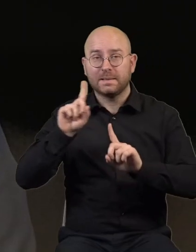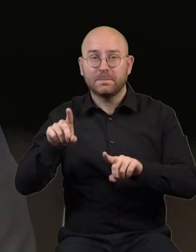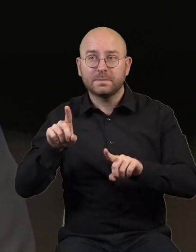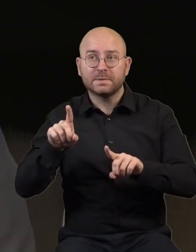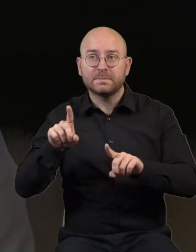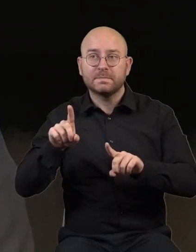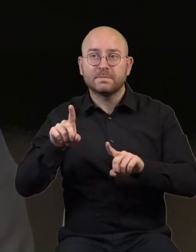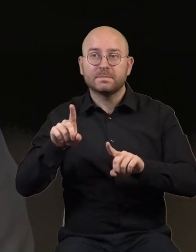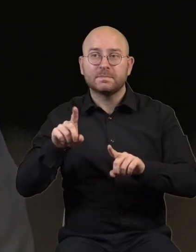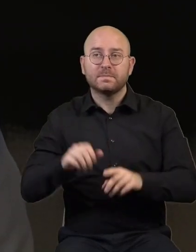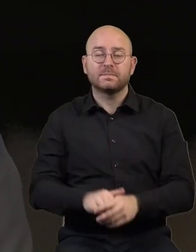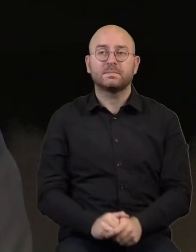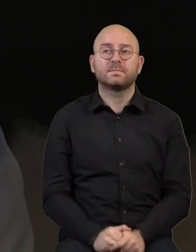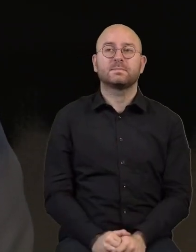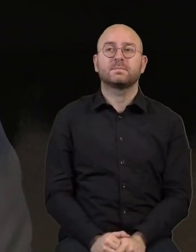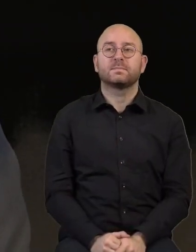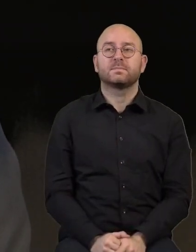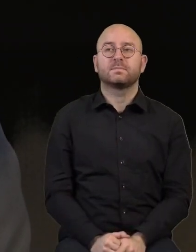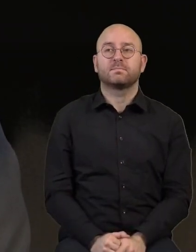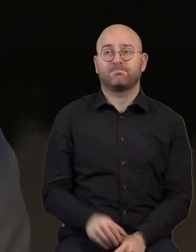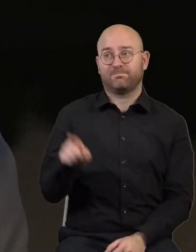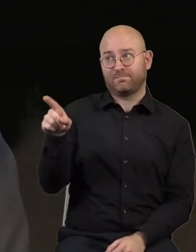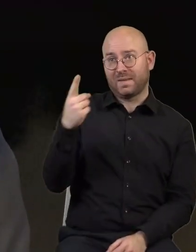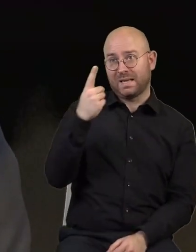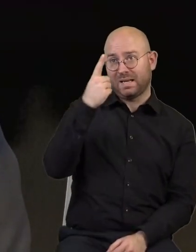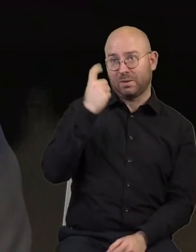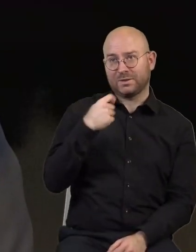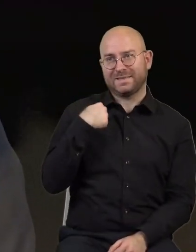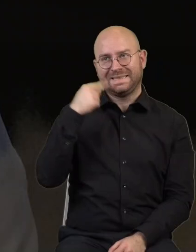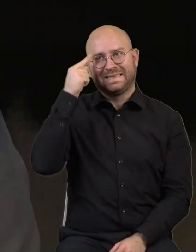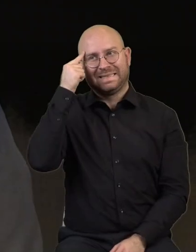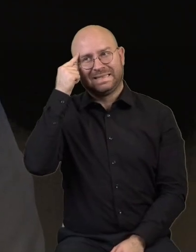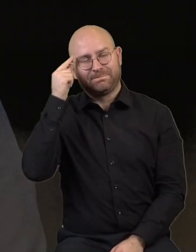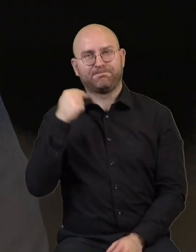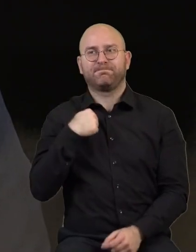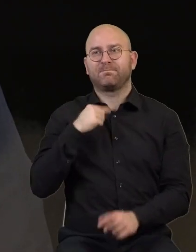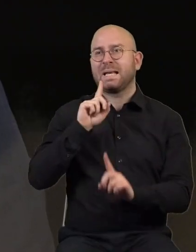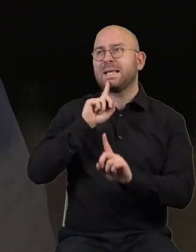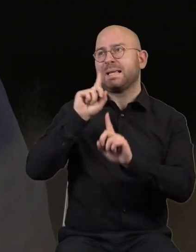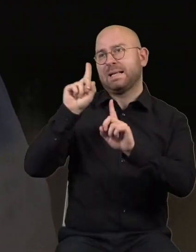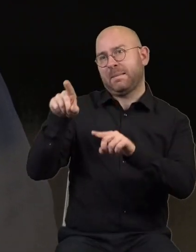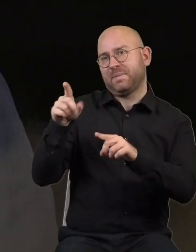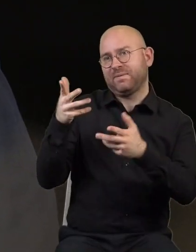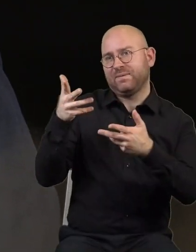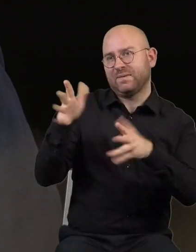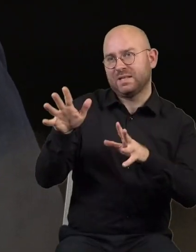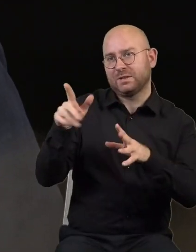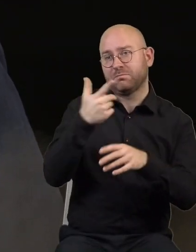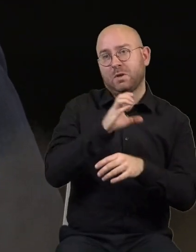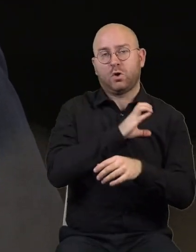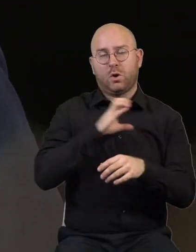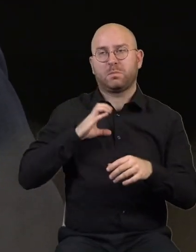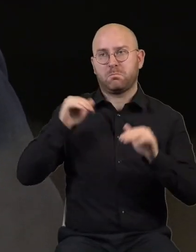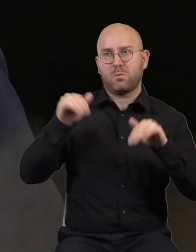is affirmative. Clearly, the cohesion policy does everything